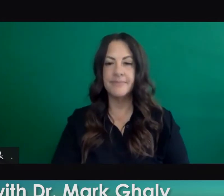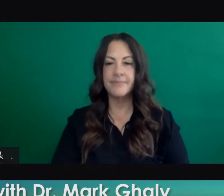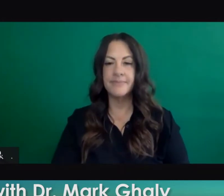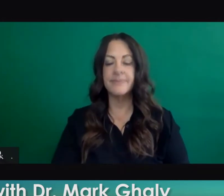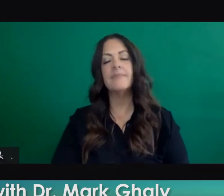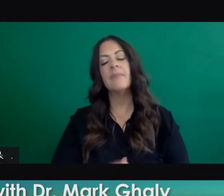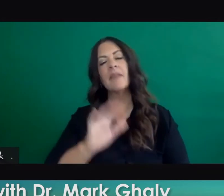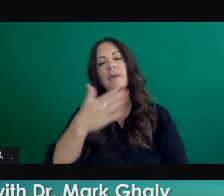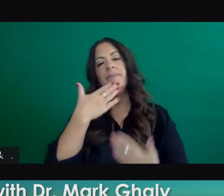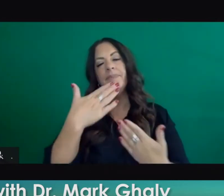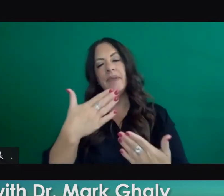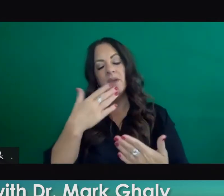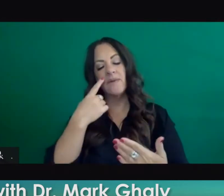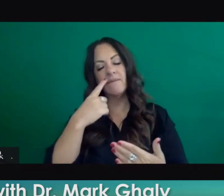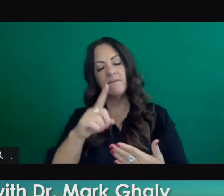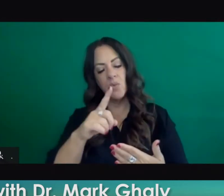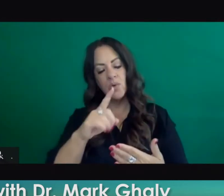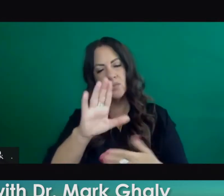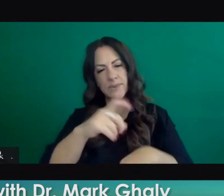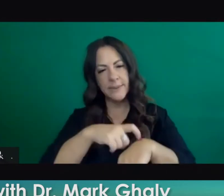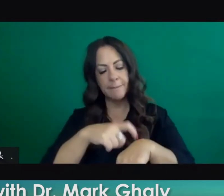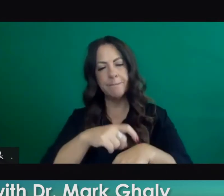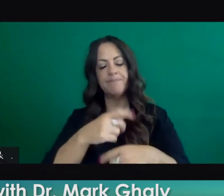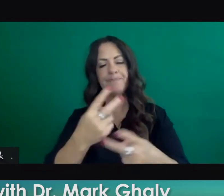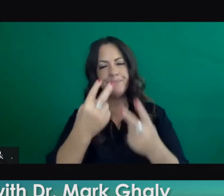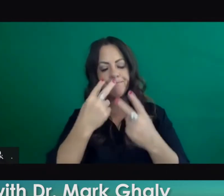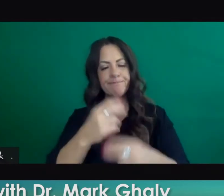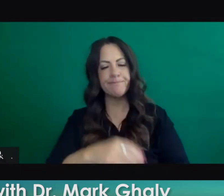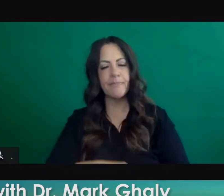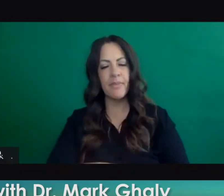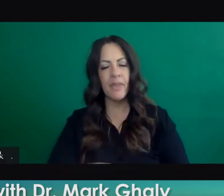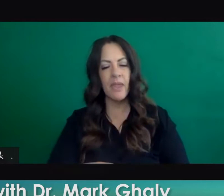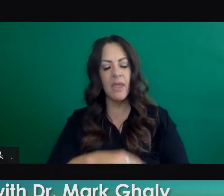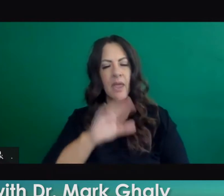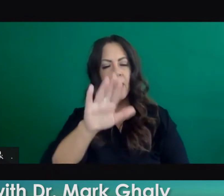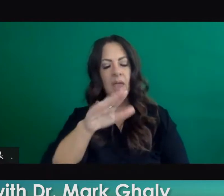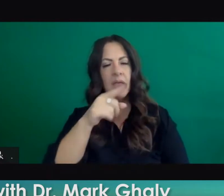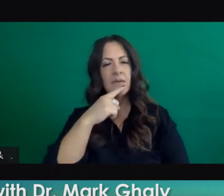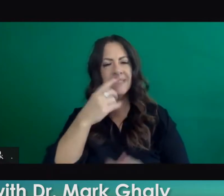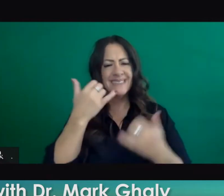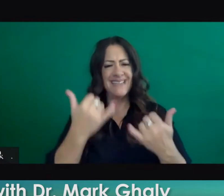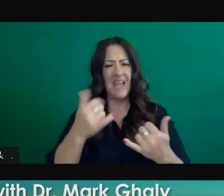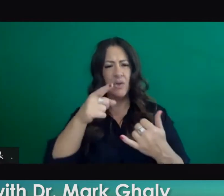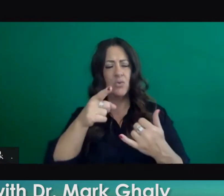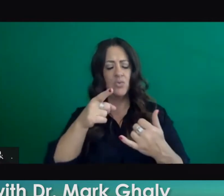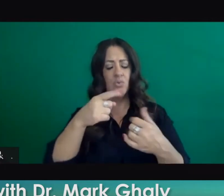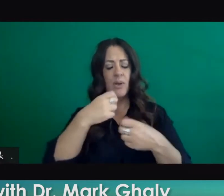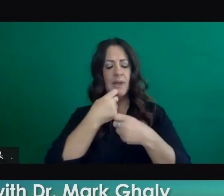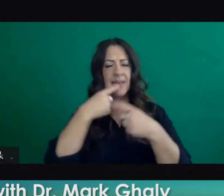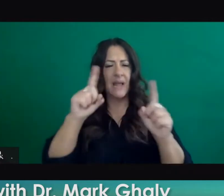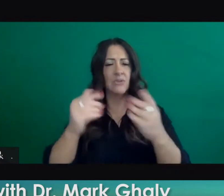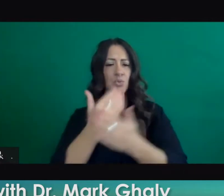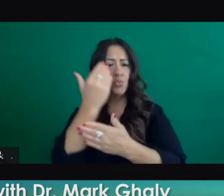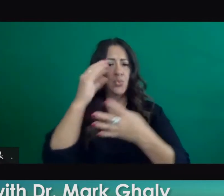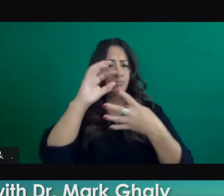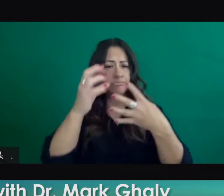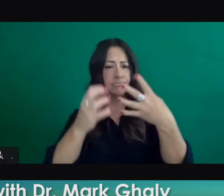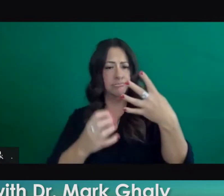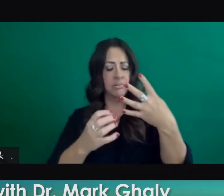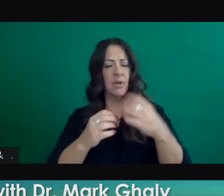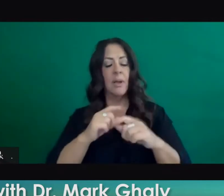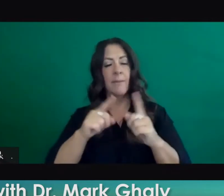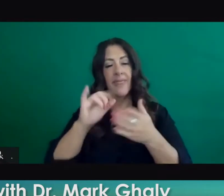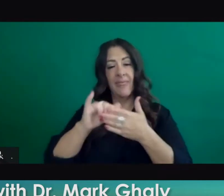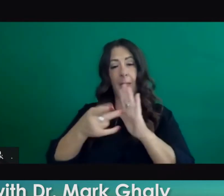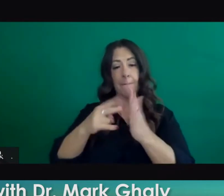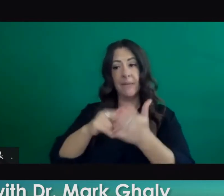Hi, thanks so much for doing this. So after the tiers were updated today, it appears that schools are now allowed